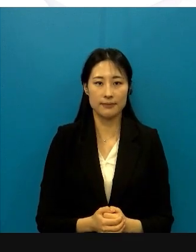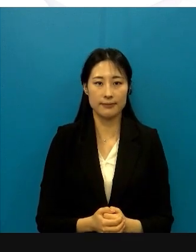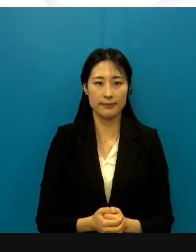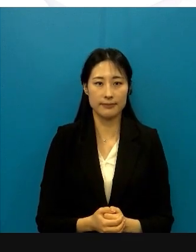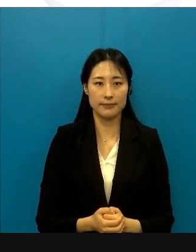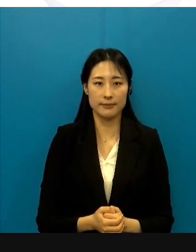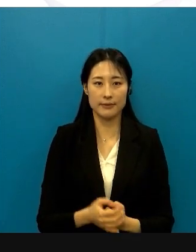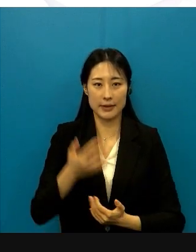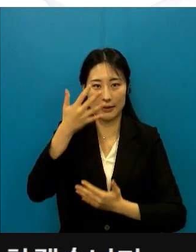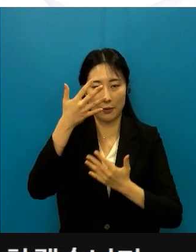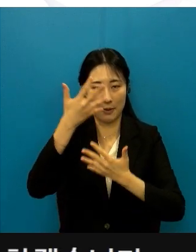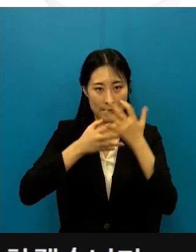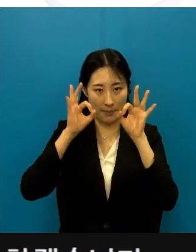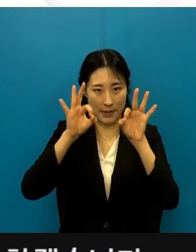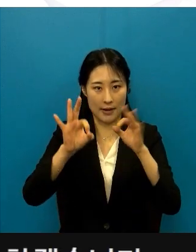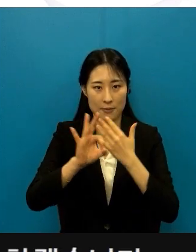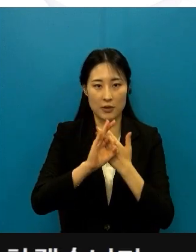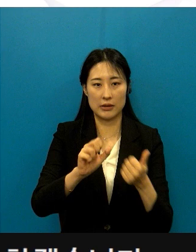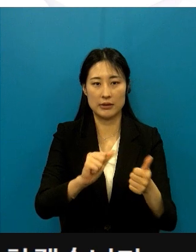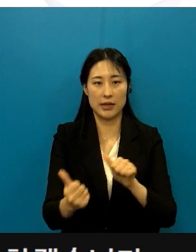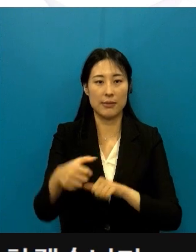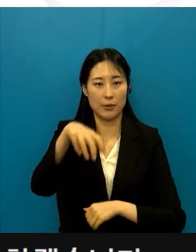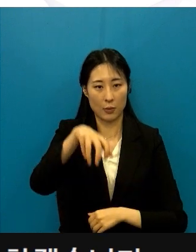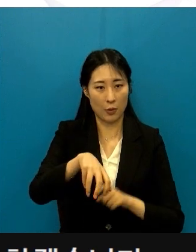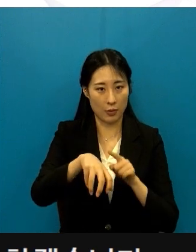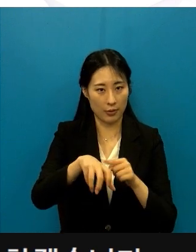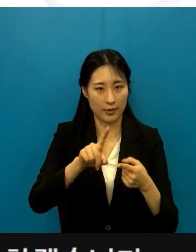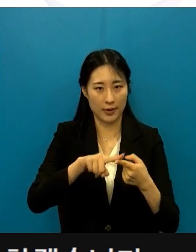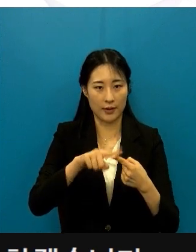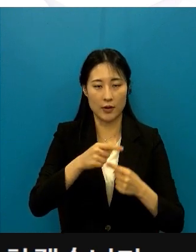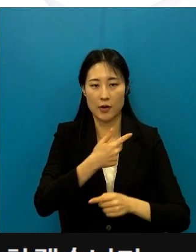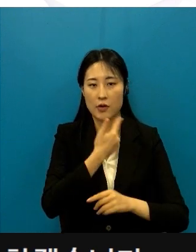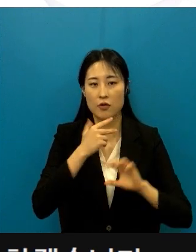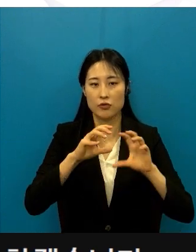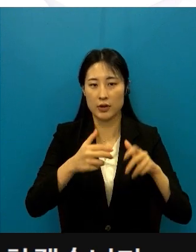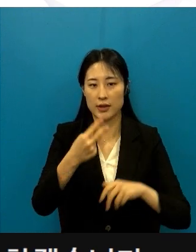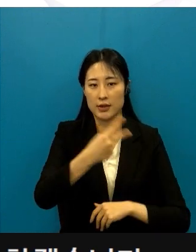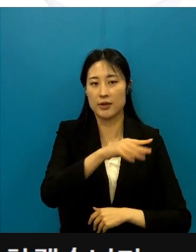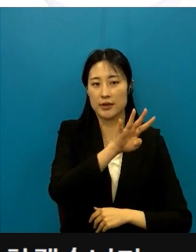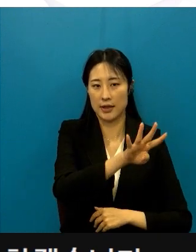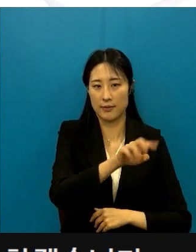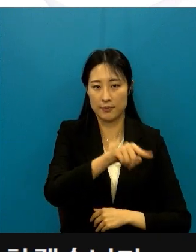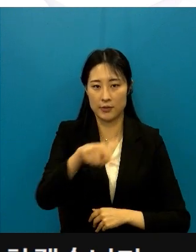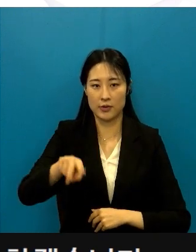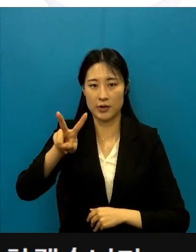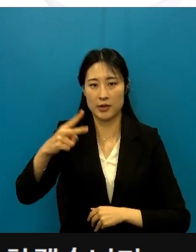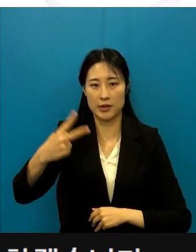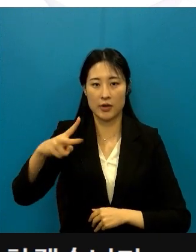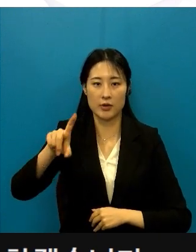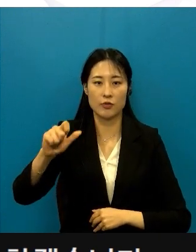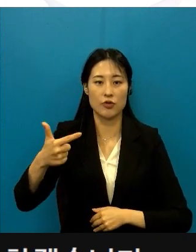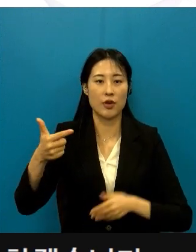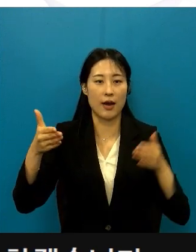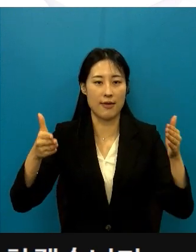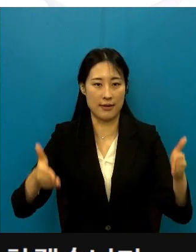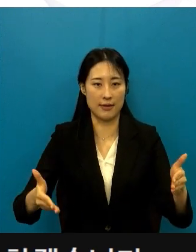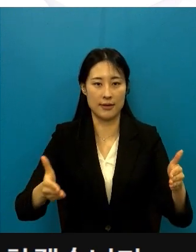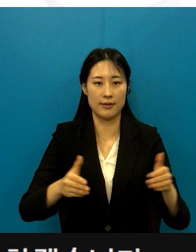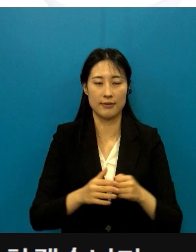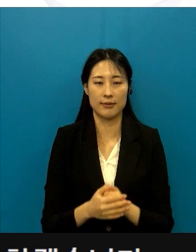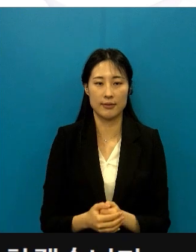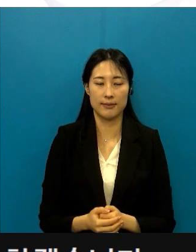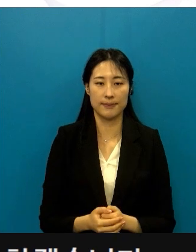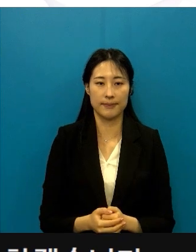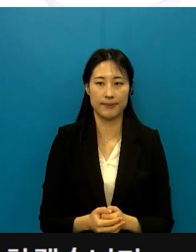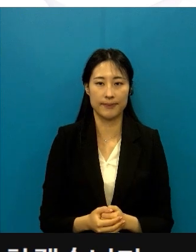in England from 2004 until 2016 and the percentages of people having died in